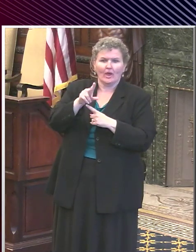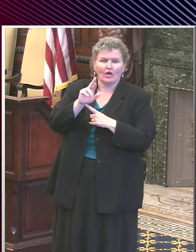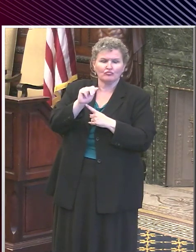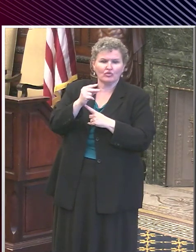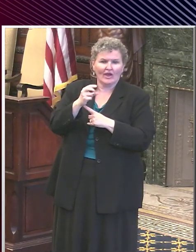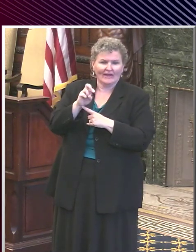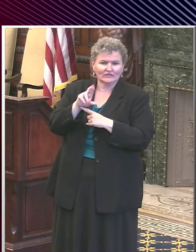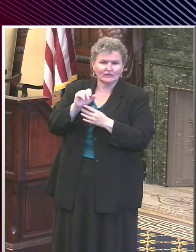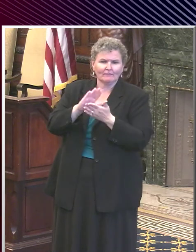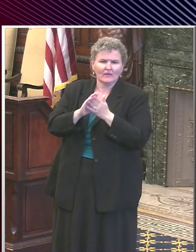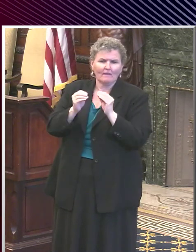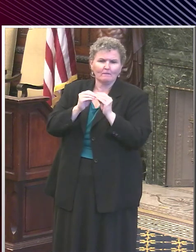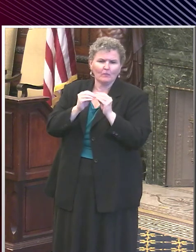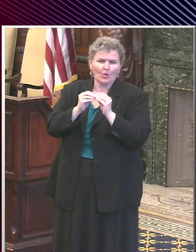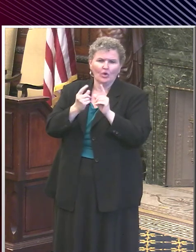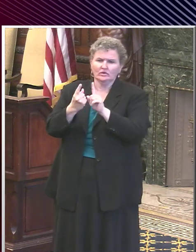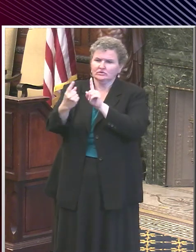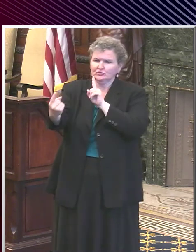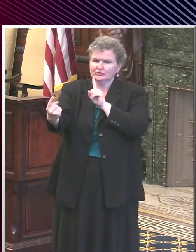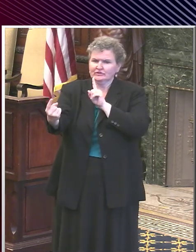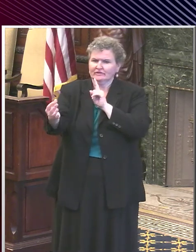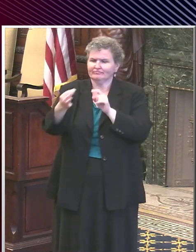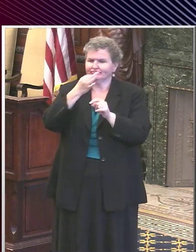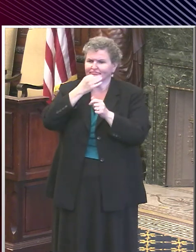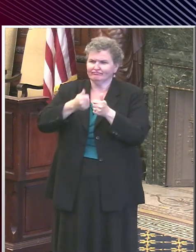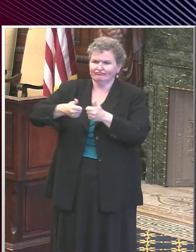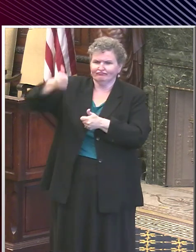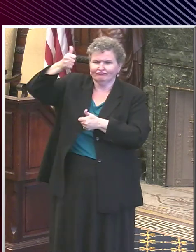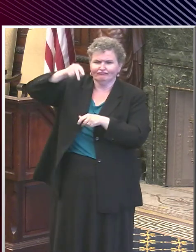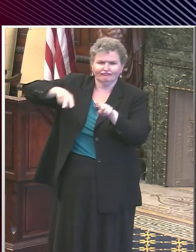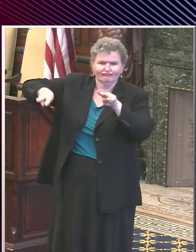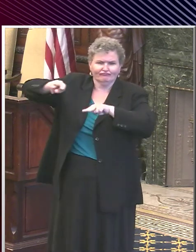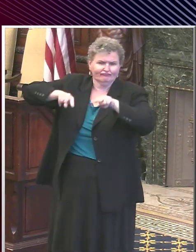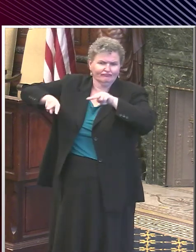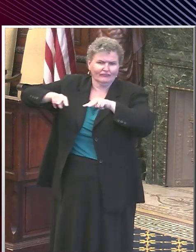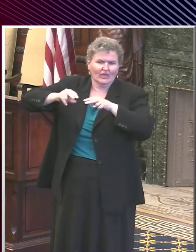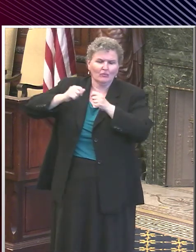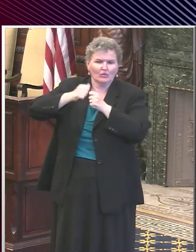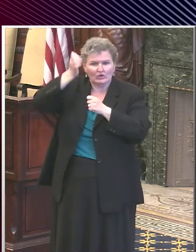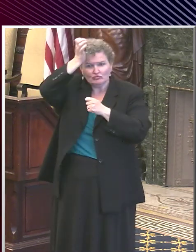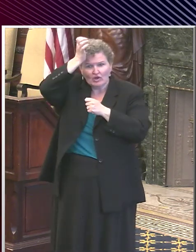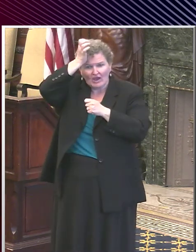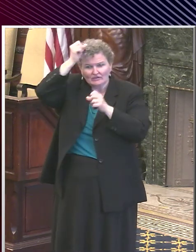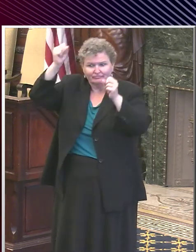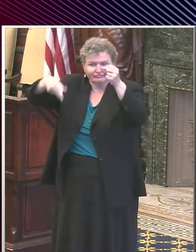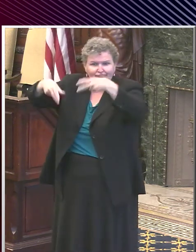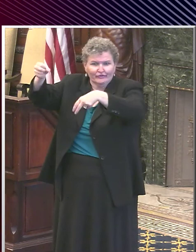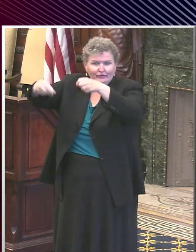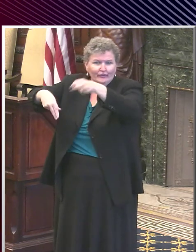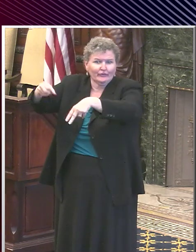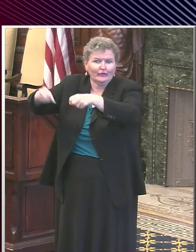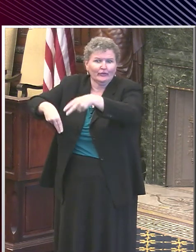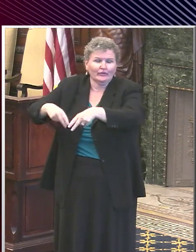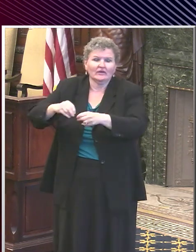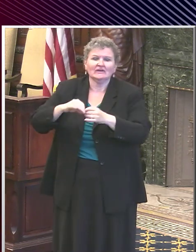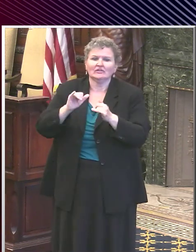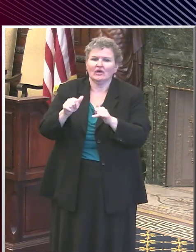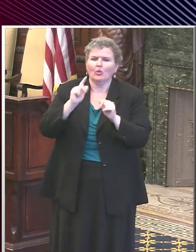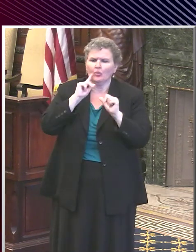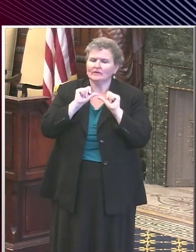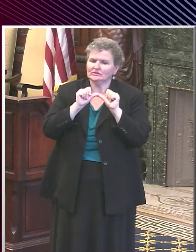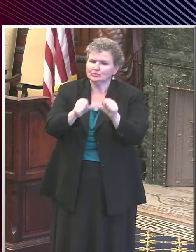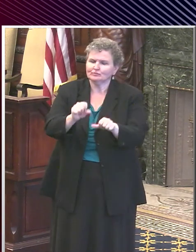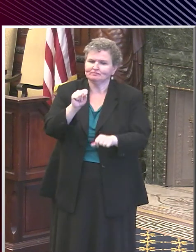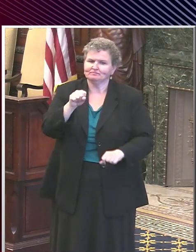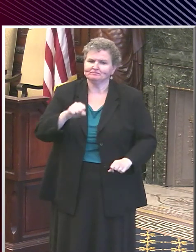ambassadors, and certainly trash is a piece of that as well. So that work's going to continue. Thank